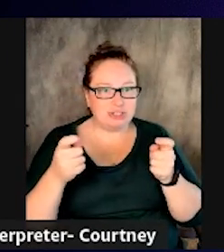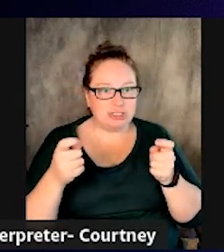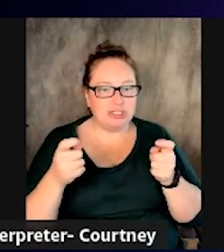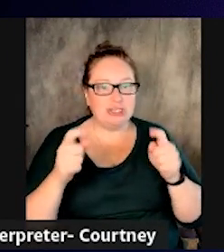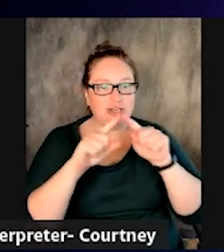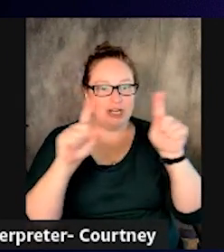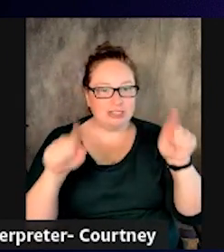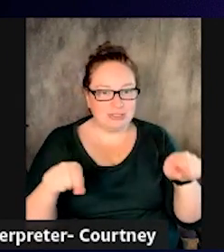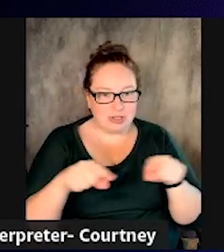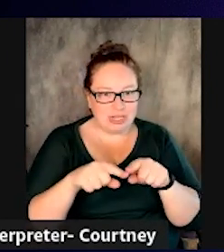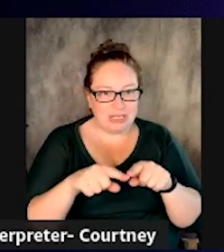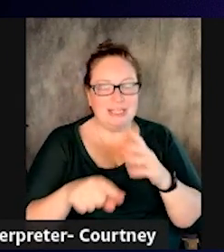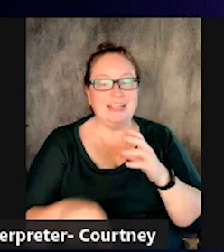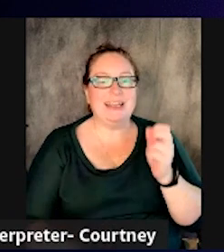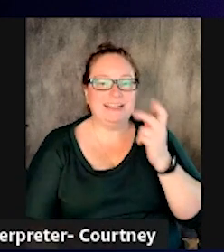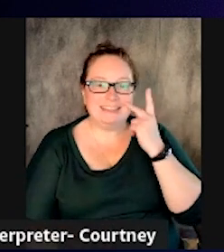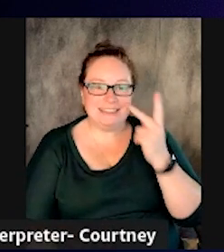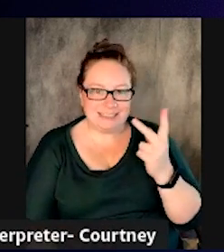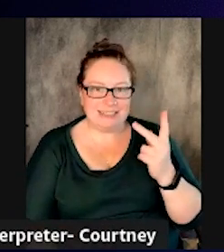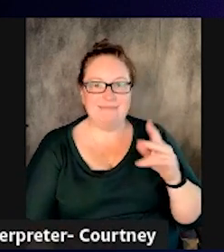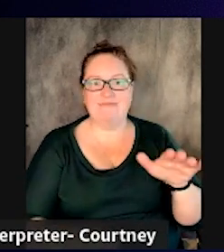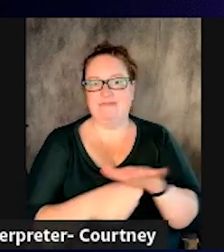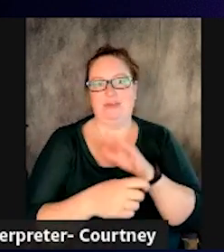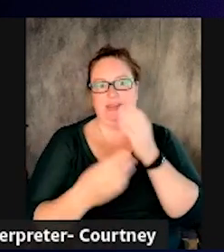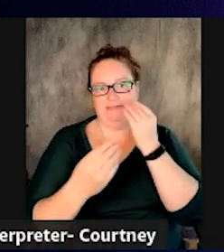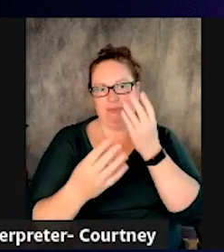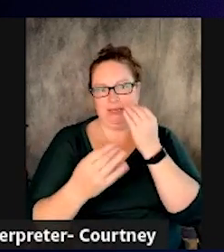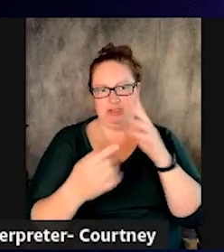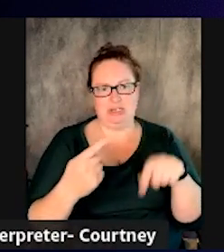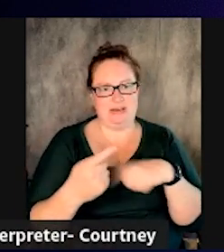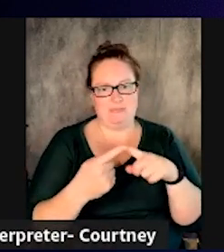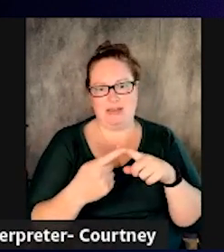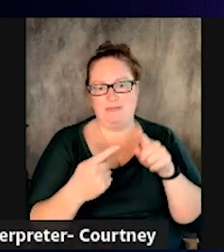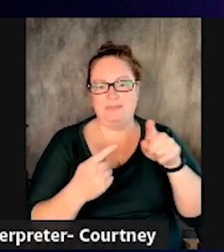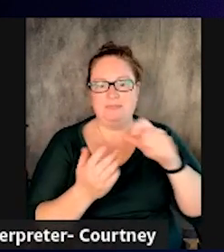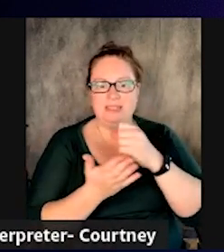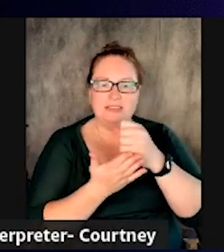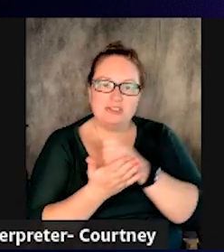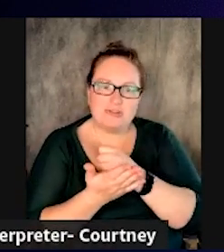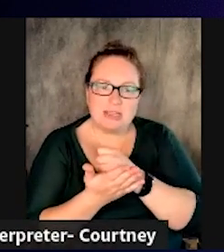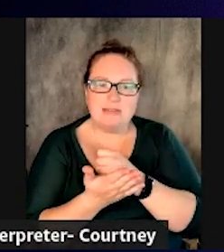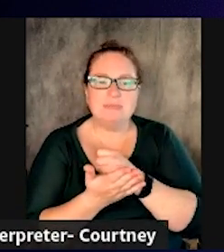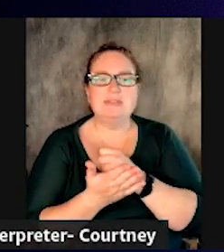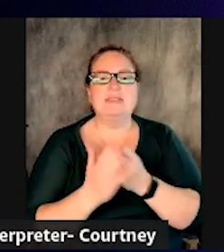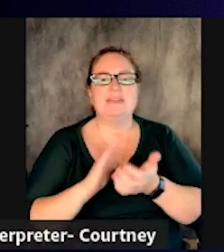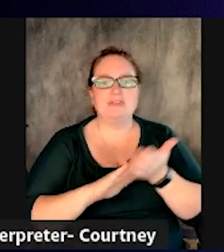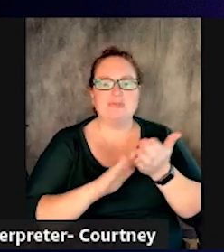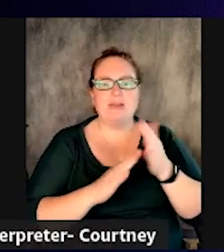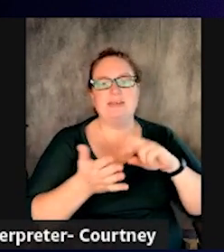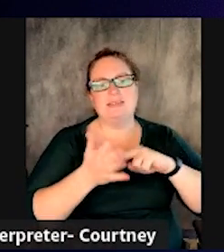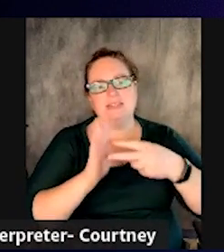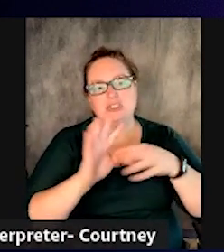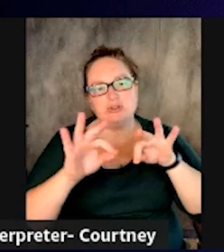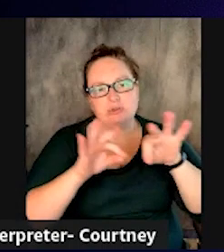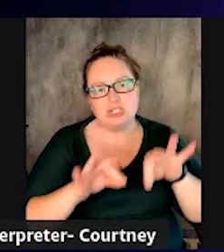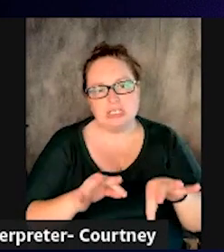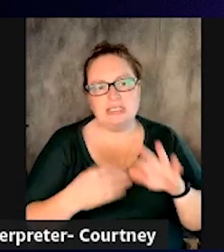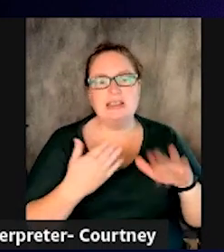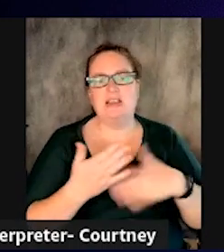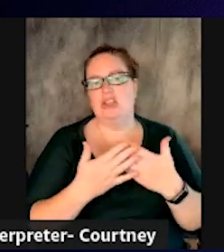console and see full information about this script that was run, descriptions, a lot of